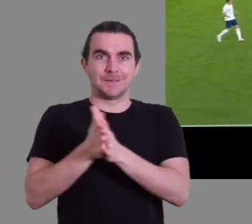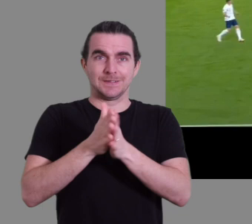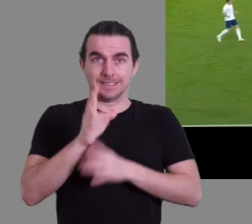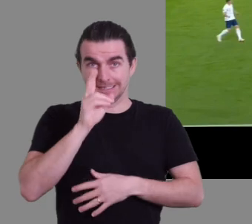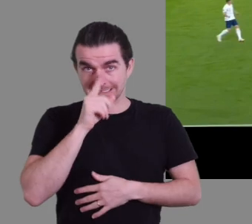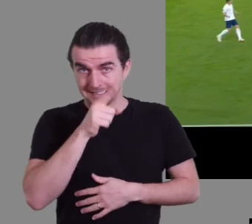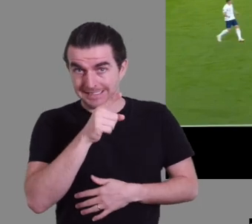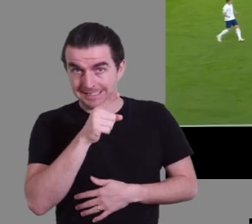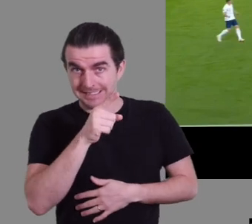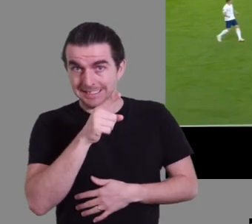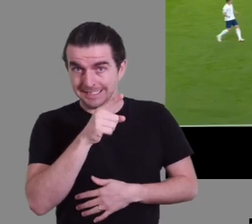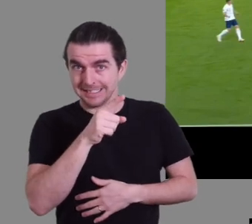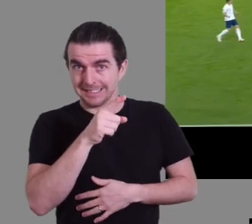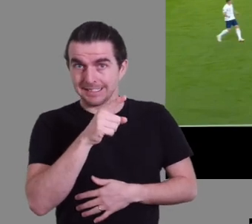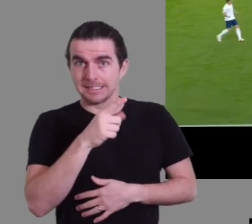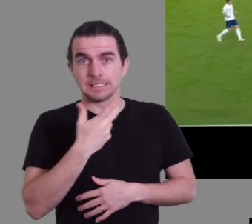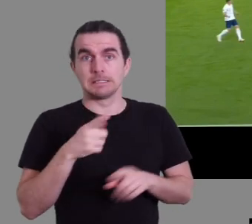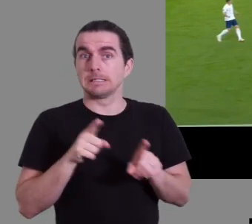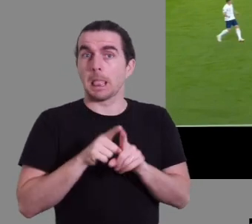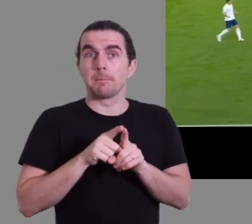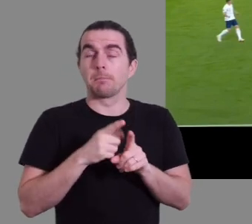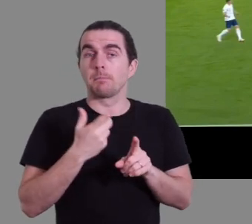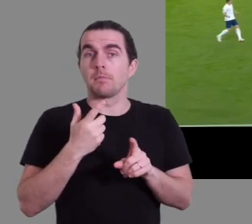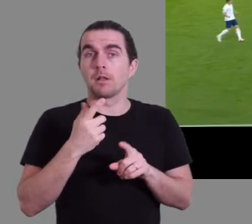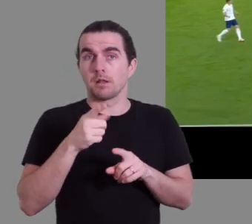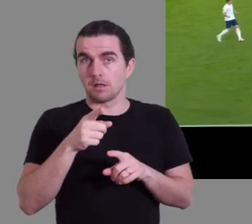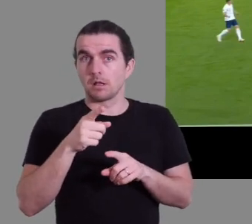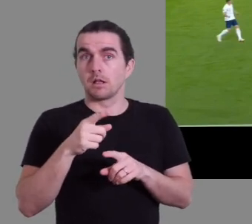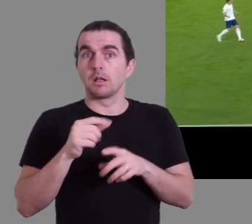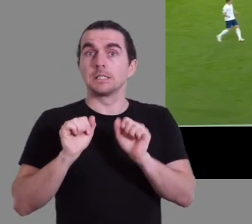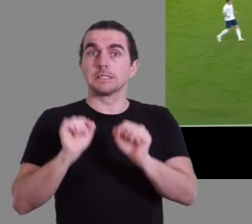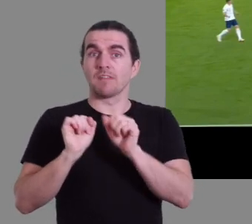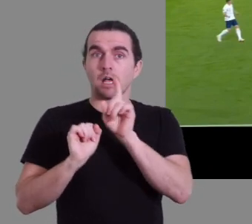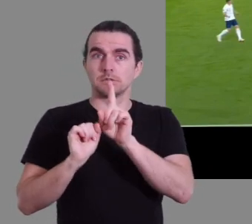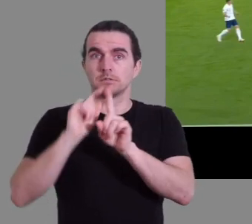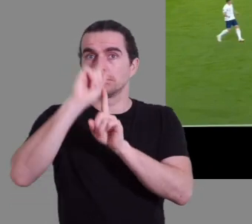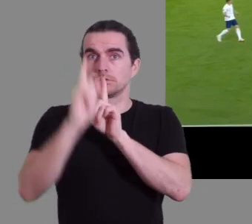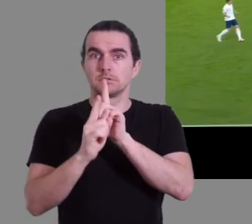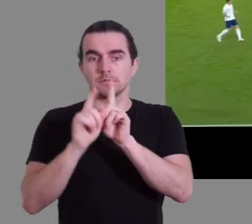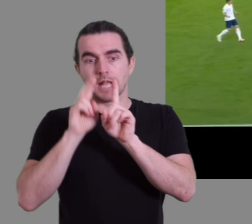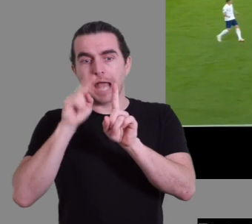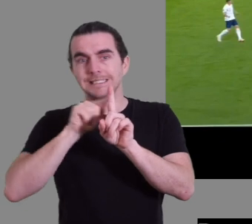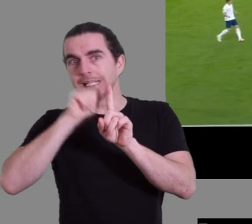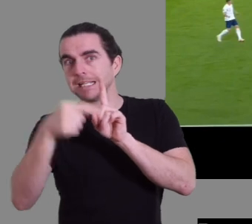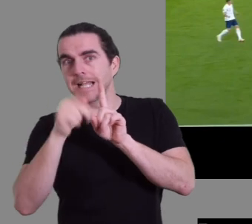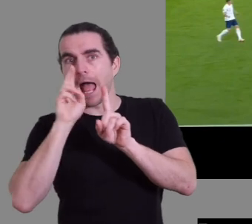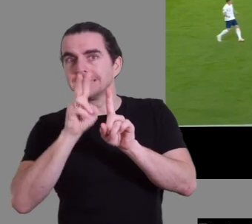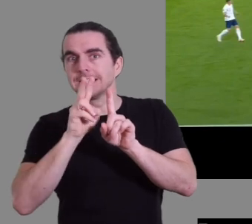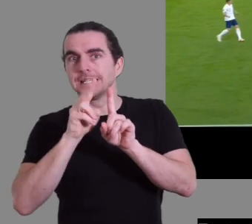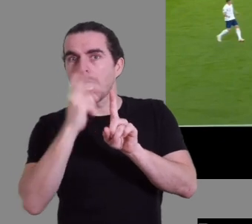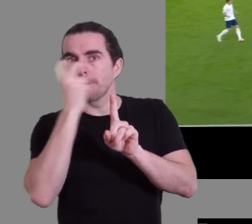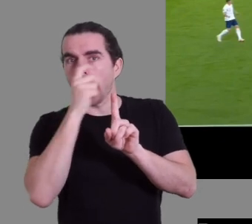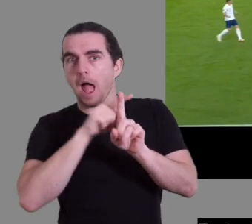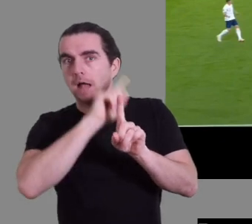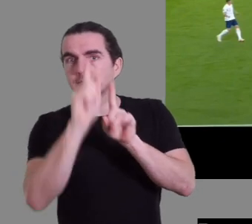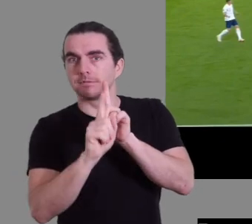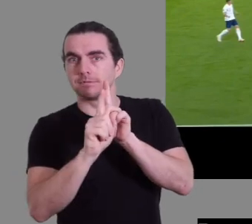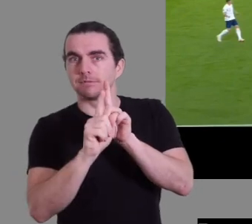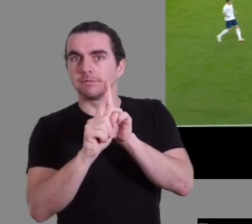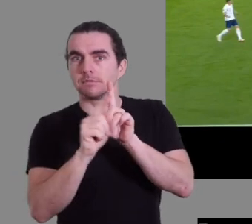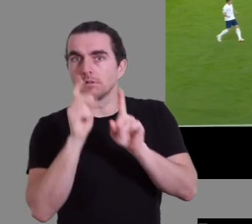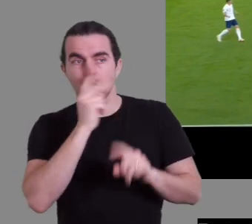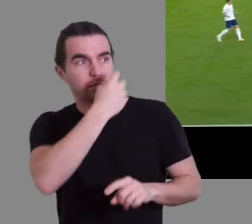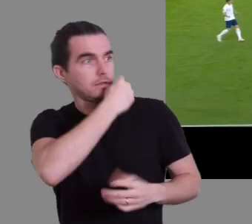So here's the forward. If you apply the same thing for the forward, he's blindside, offside, and starting to go. But also, if you apply the same thing for